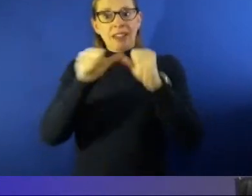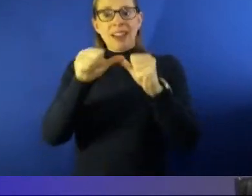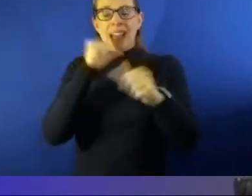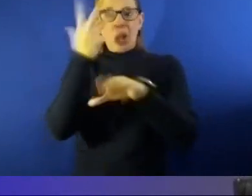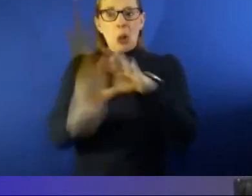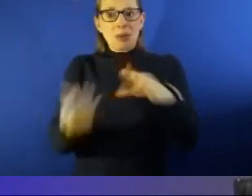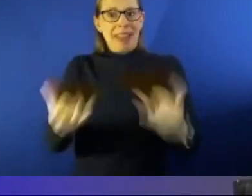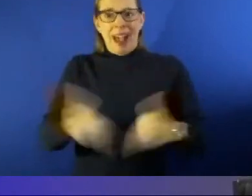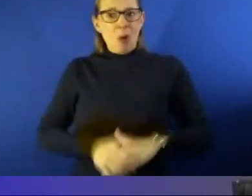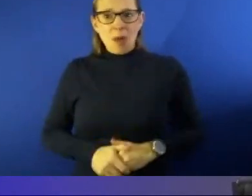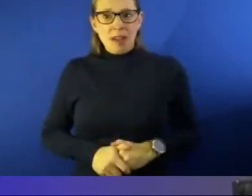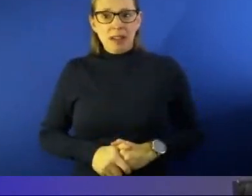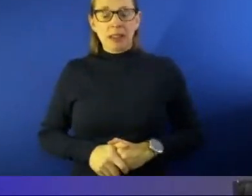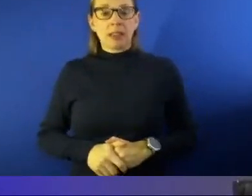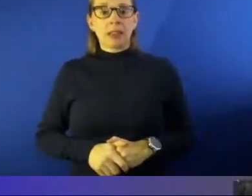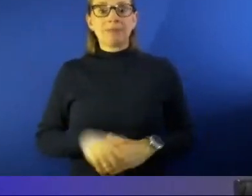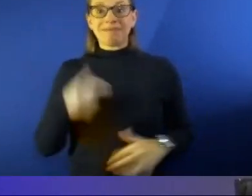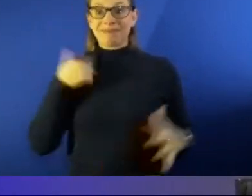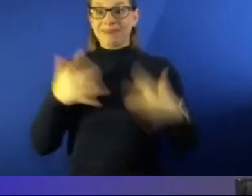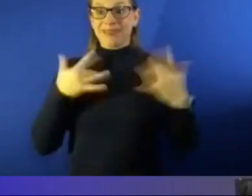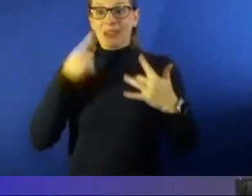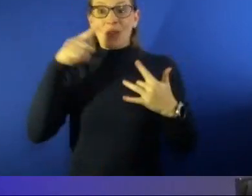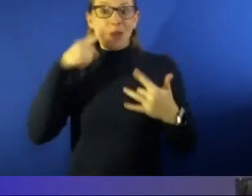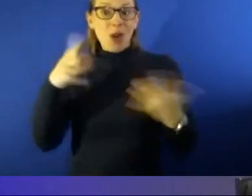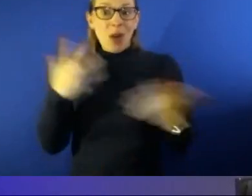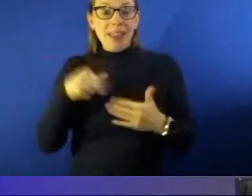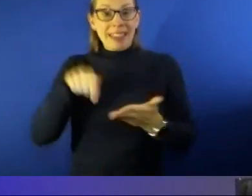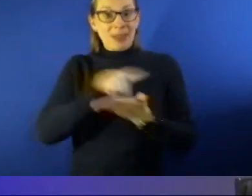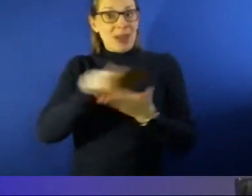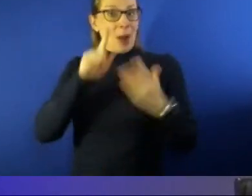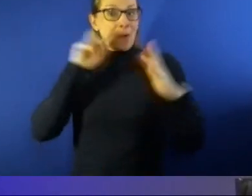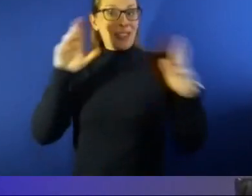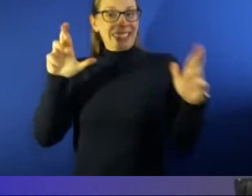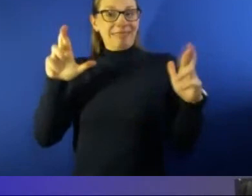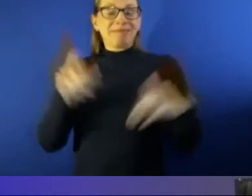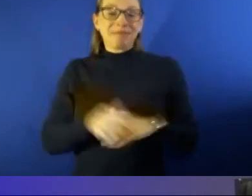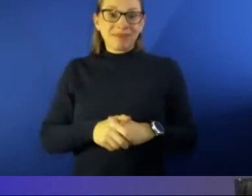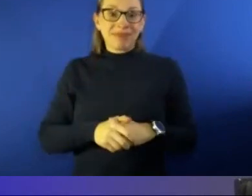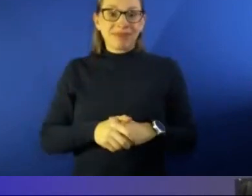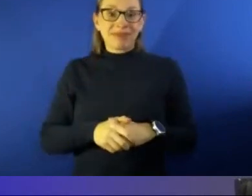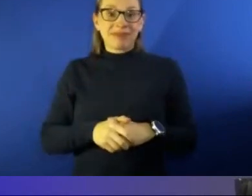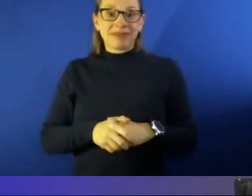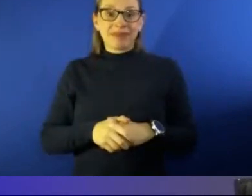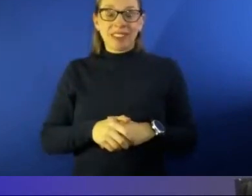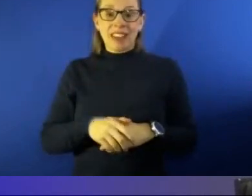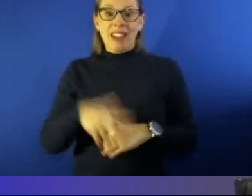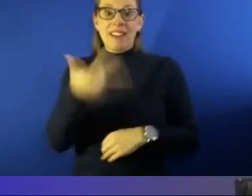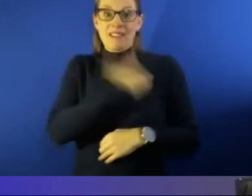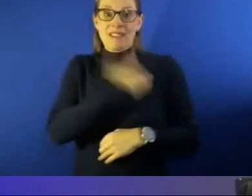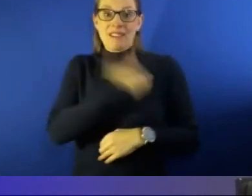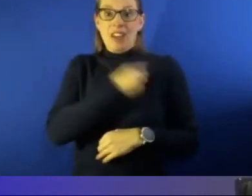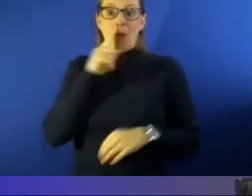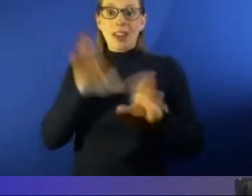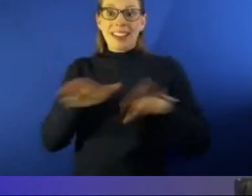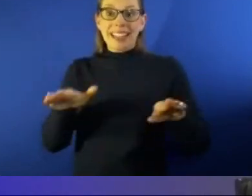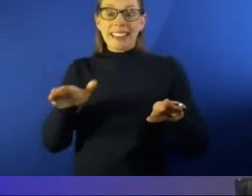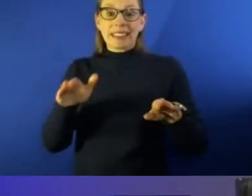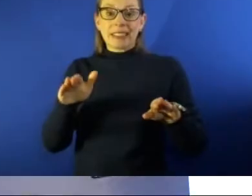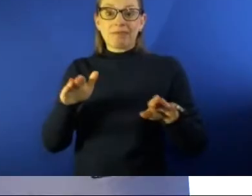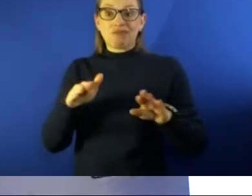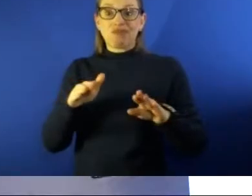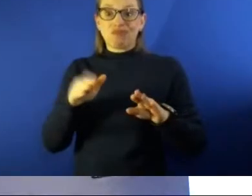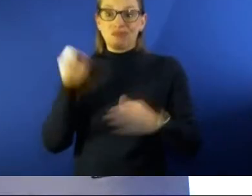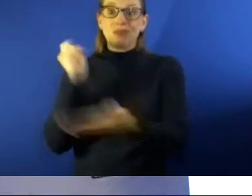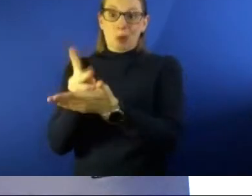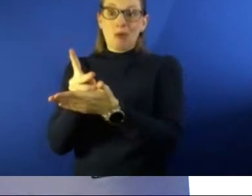But what I'm really excited for is what's going to happen this week, hopefully, when the vaccines for kids are considered and hopefully approved.